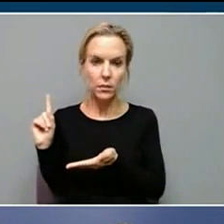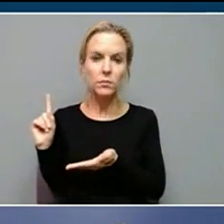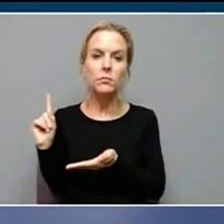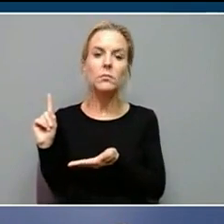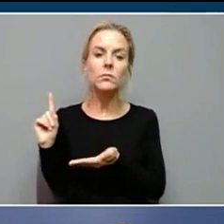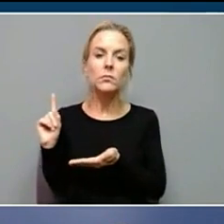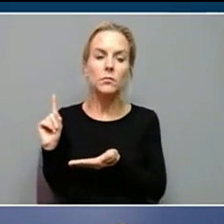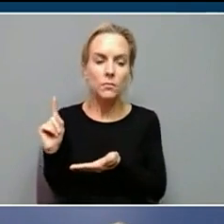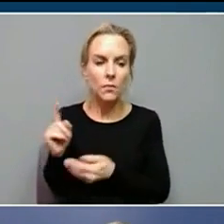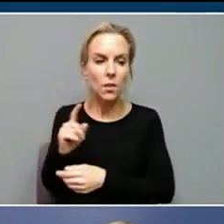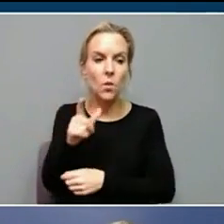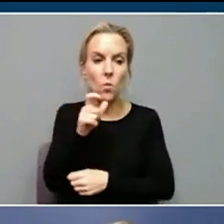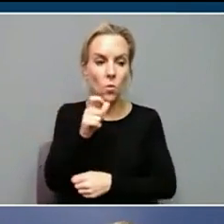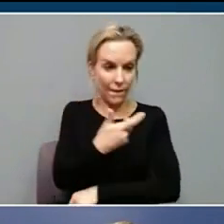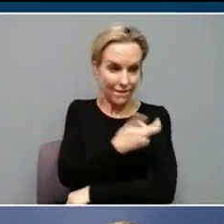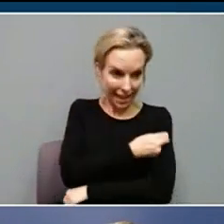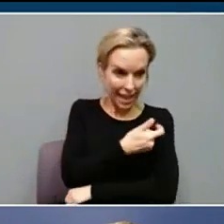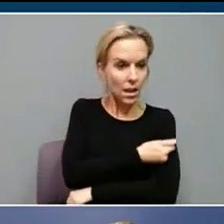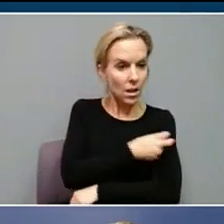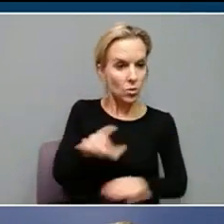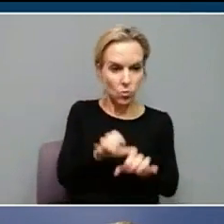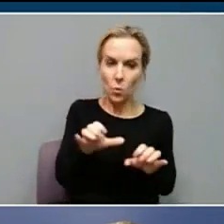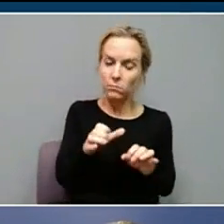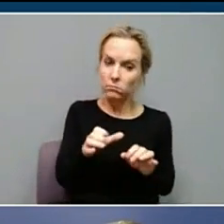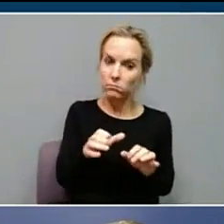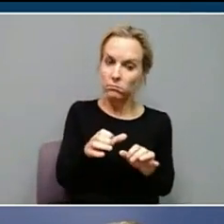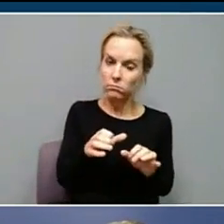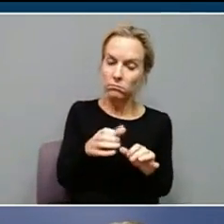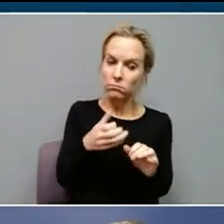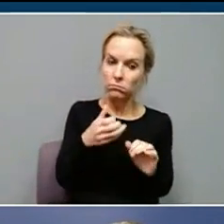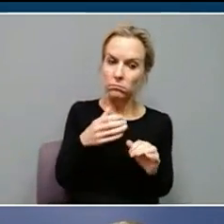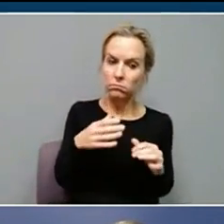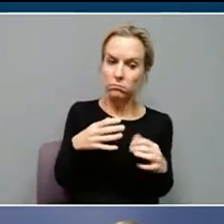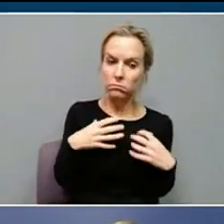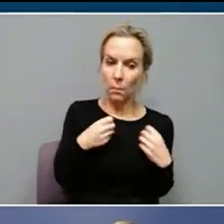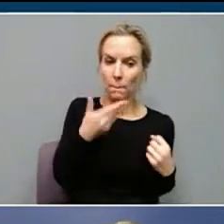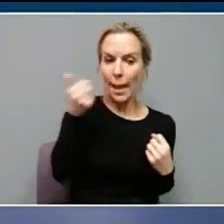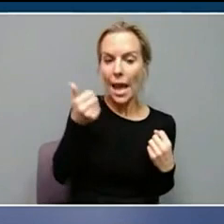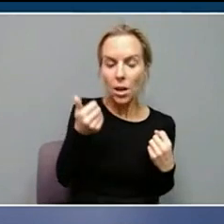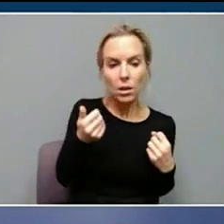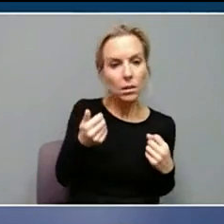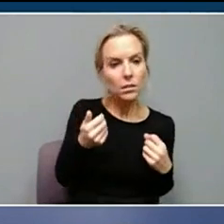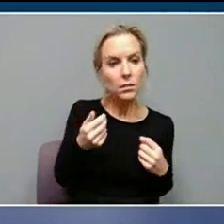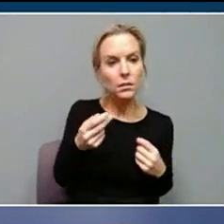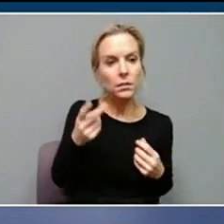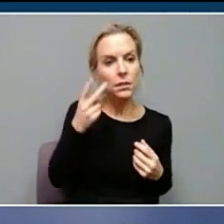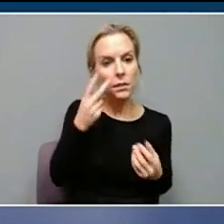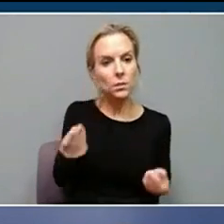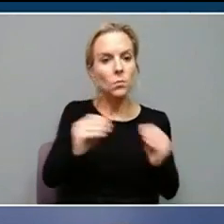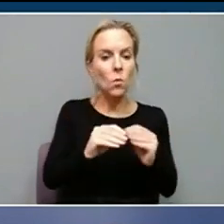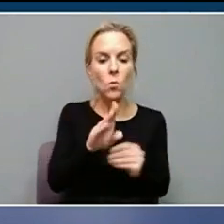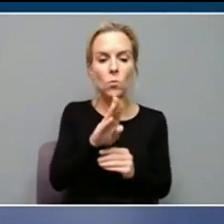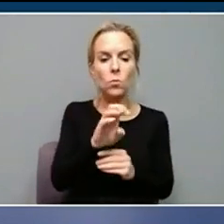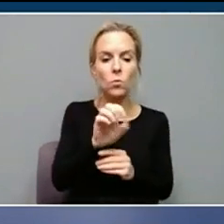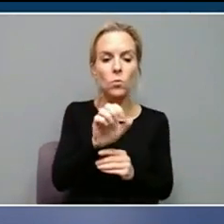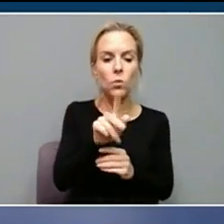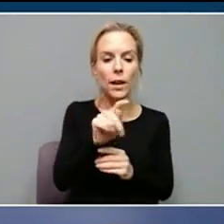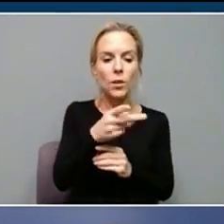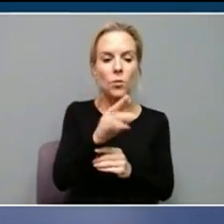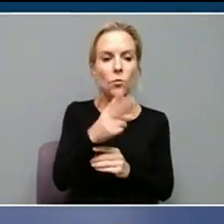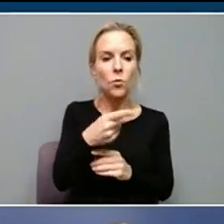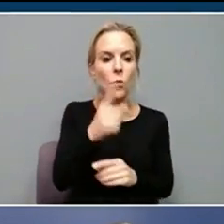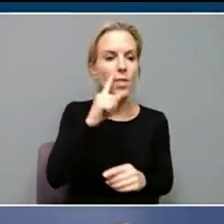vaccinated individuals are doing better than what we had seen. We had seen more breakthroughs last week by these